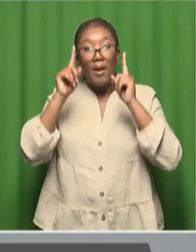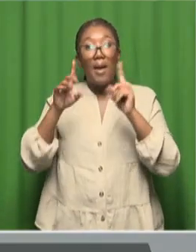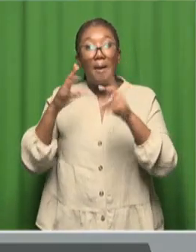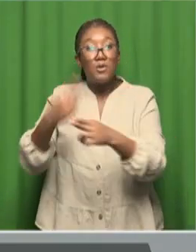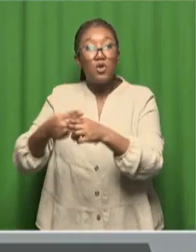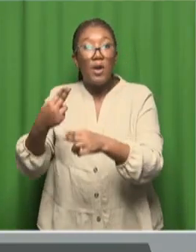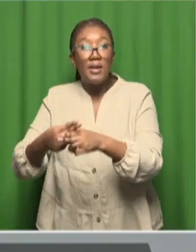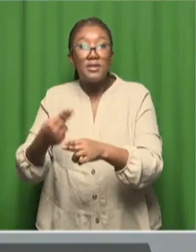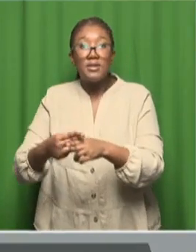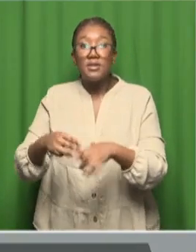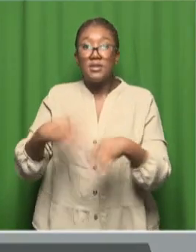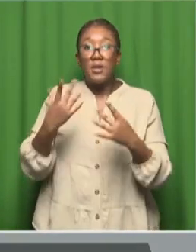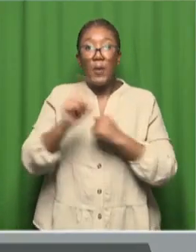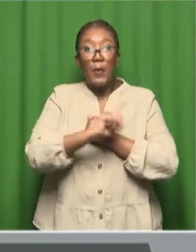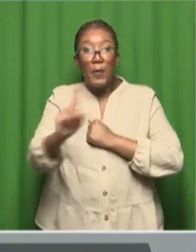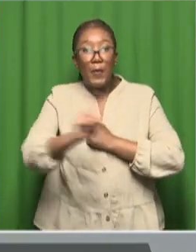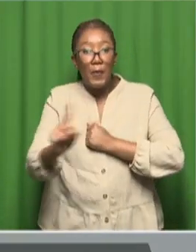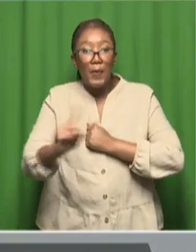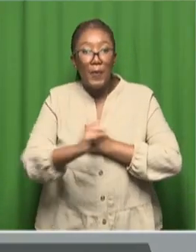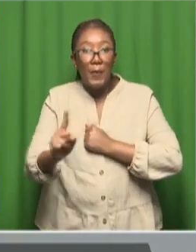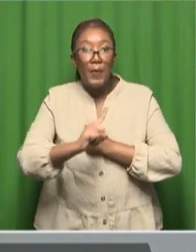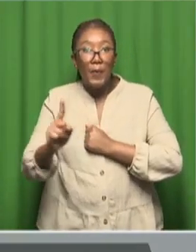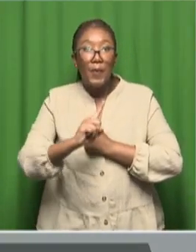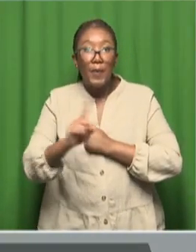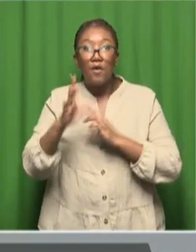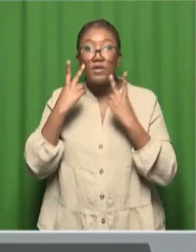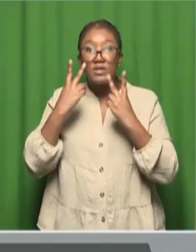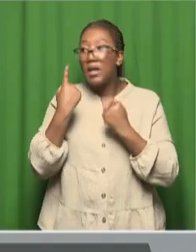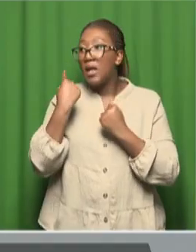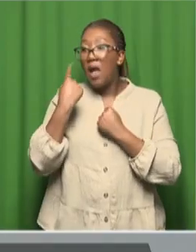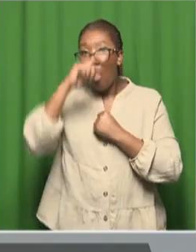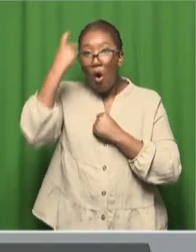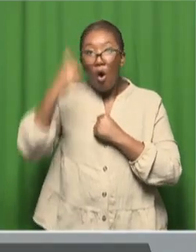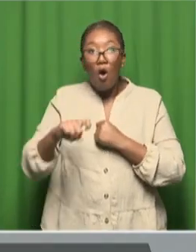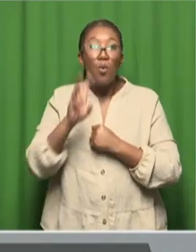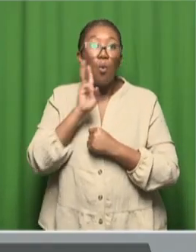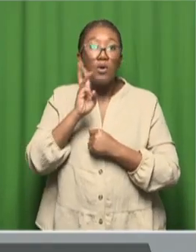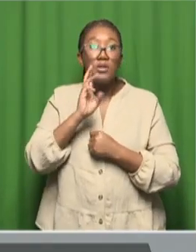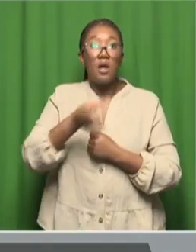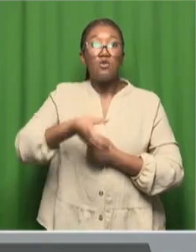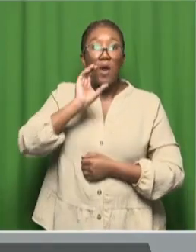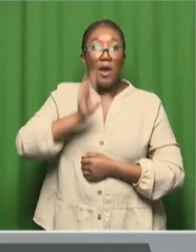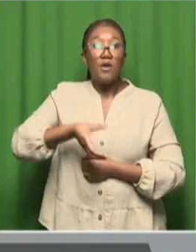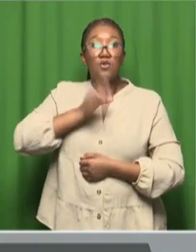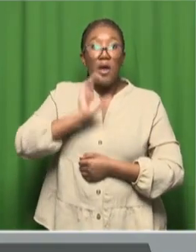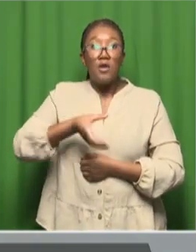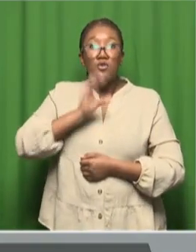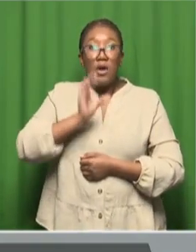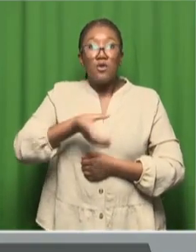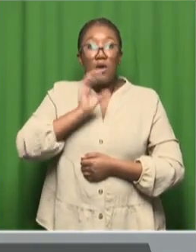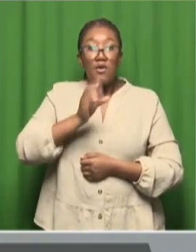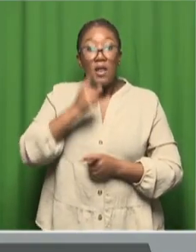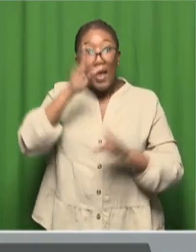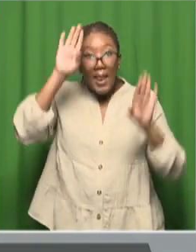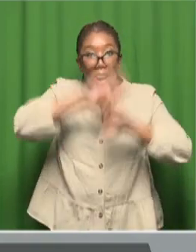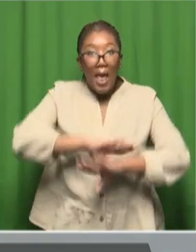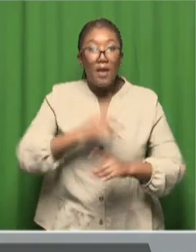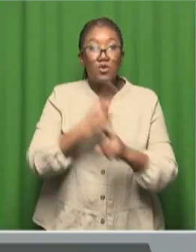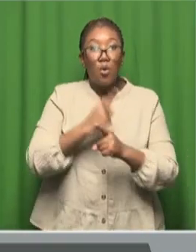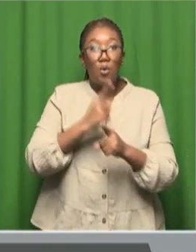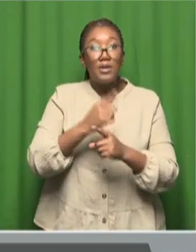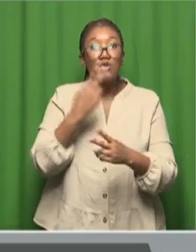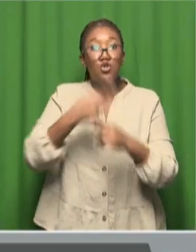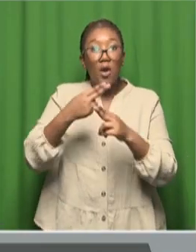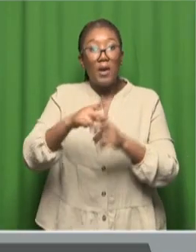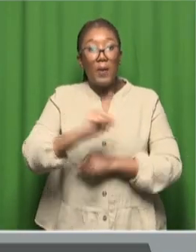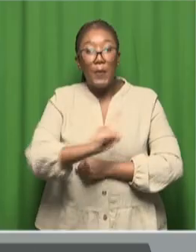blurred vision. Now we've had a very hot weekend. People were feeling very thirsty and drinking a lot of water, and then perhaps waking up at night to go to the loo. So